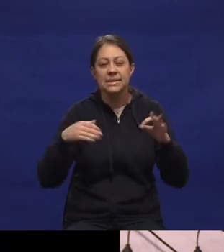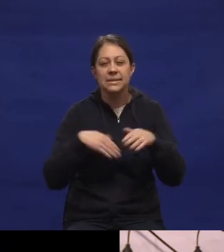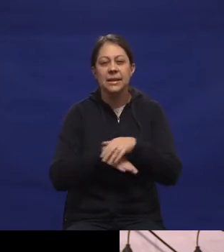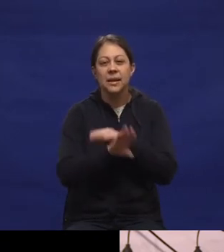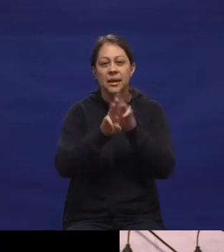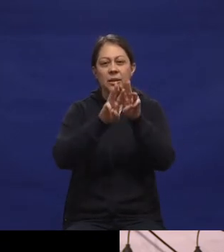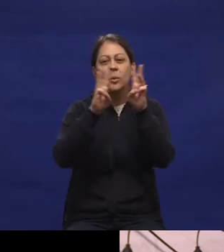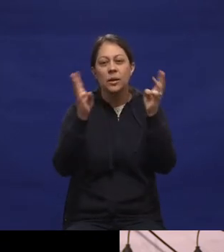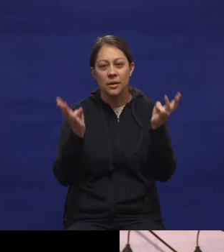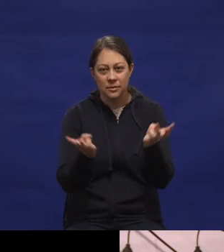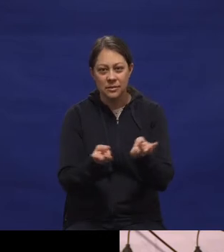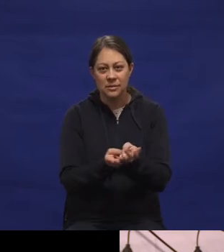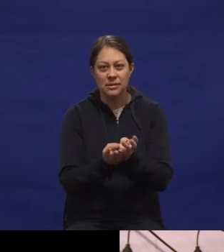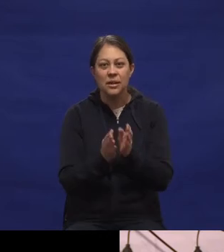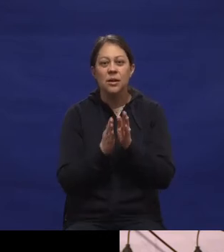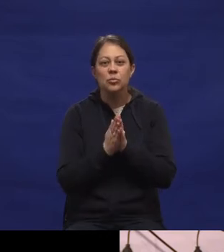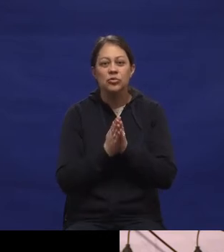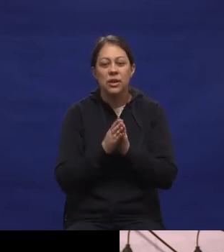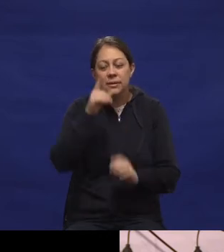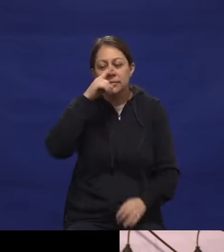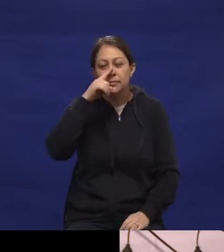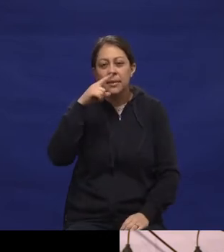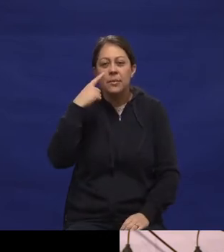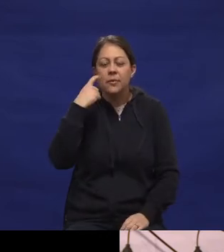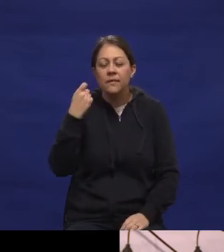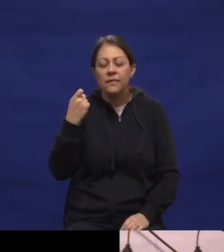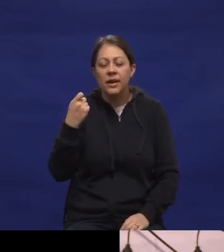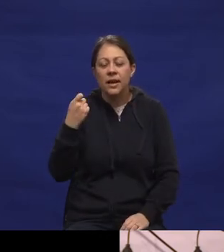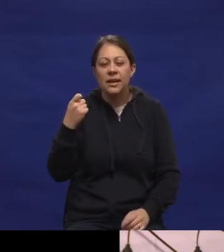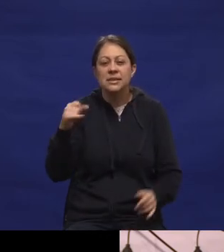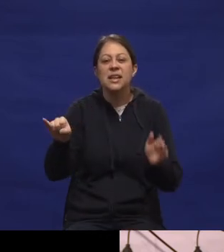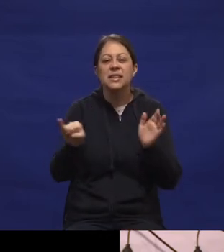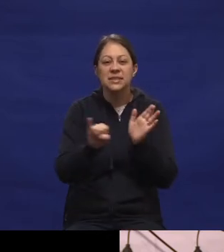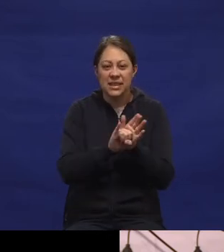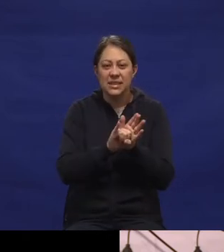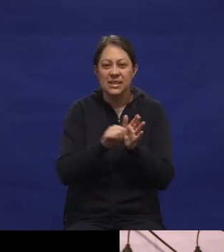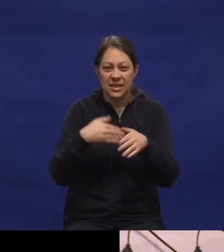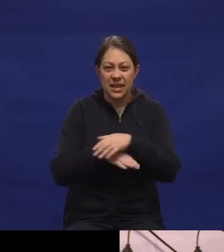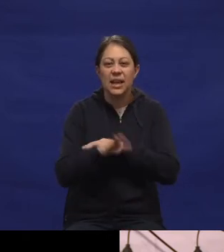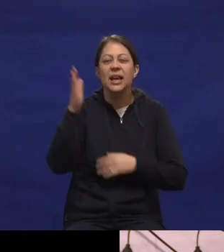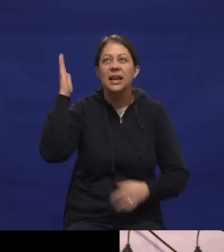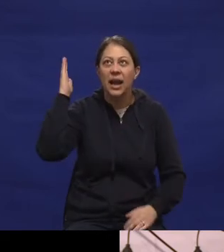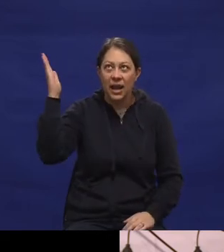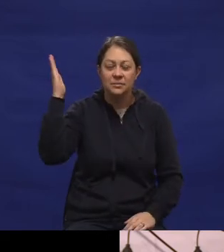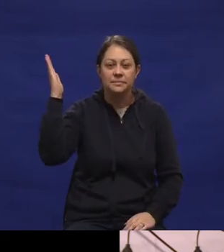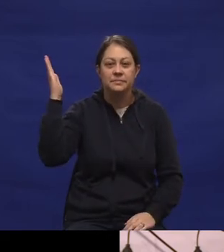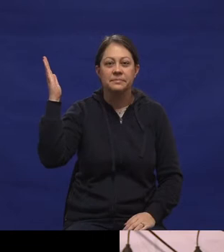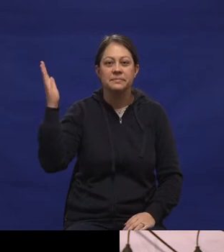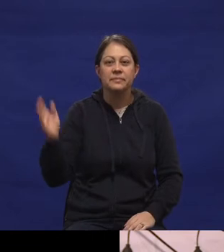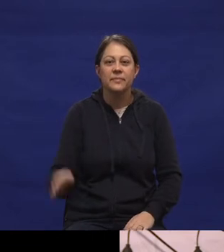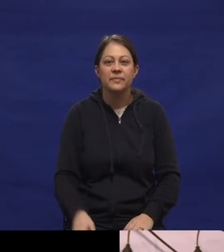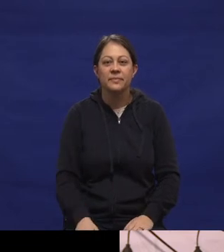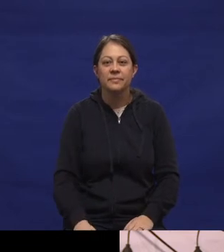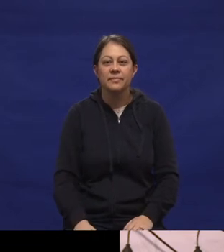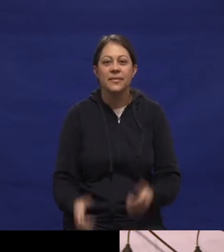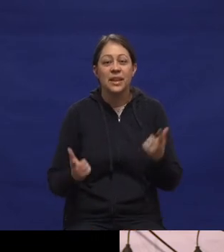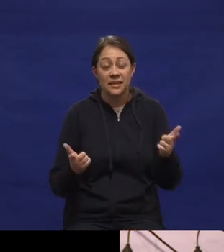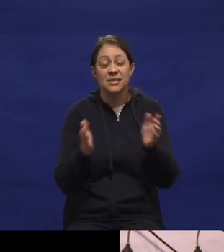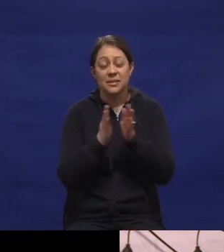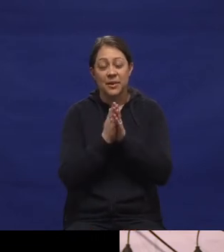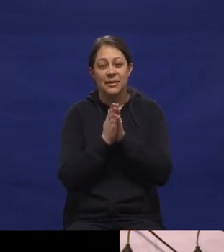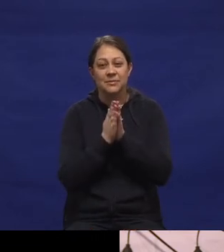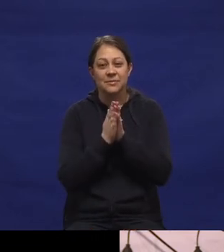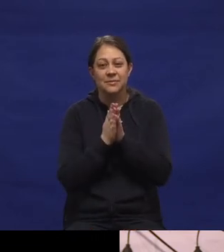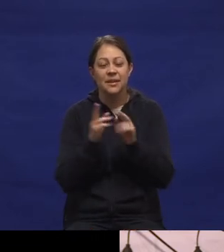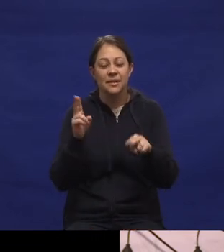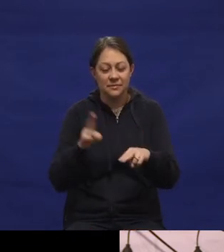in our world. We need to pray that people would find their identity in Him. And so let's pray.